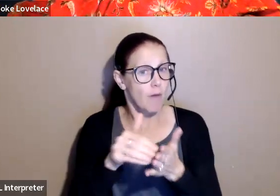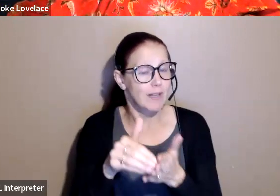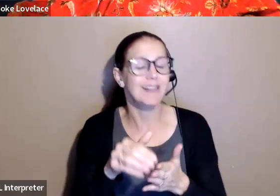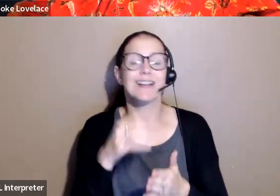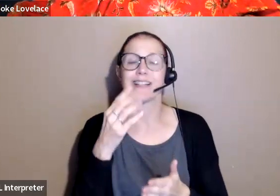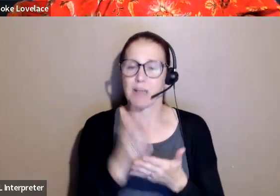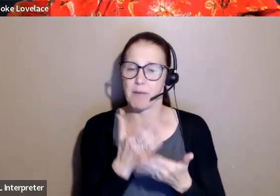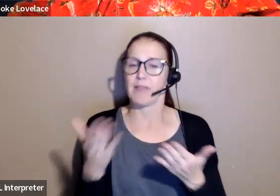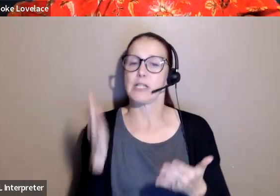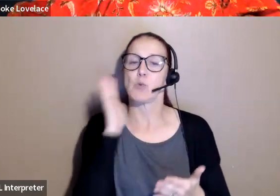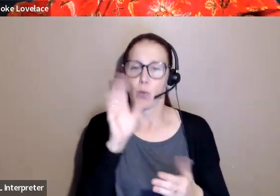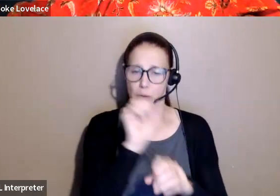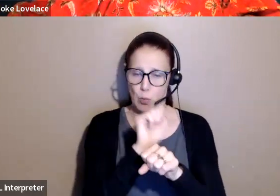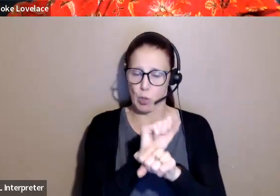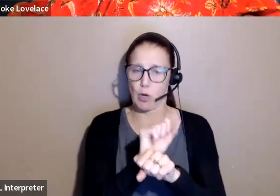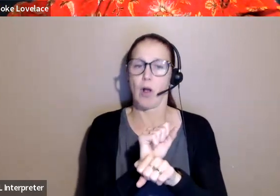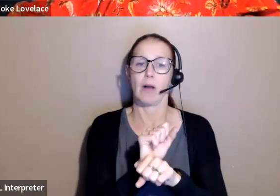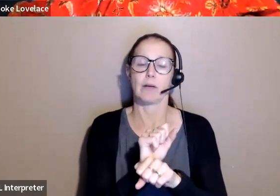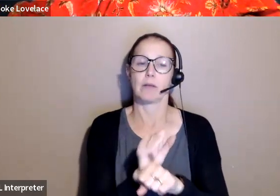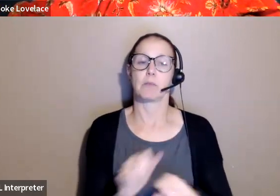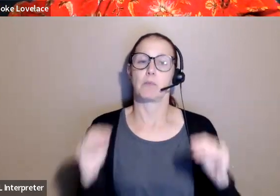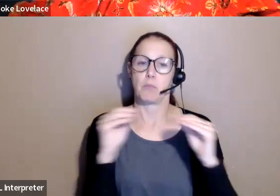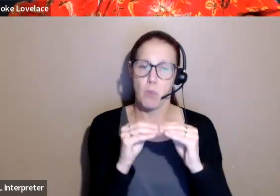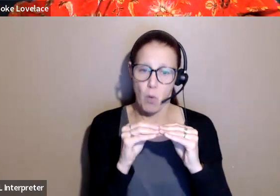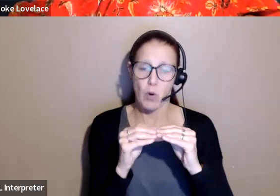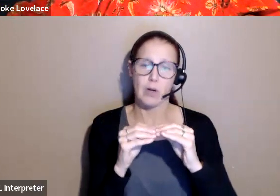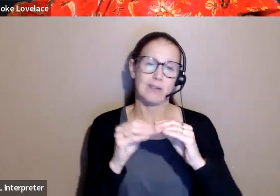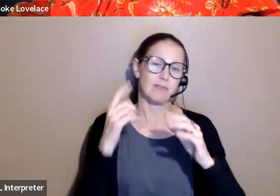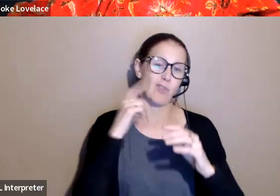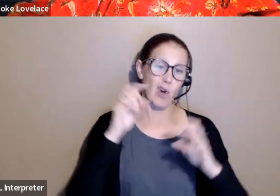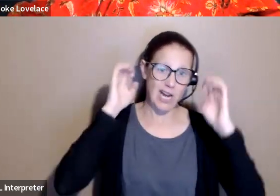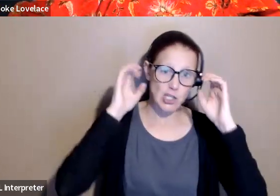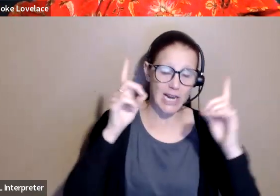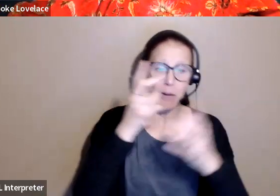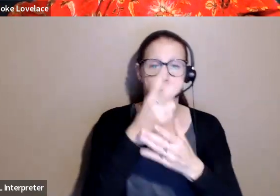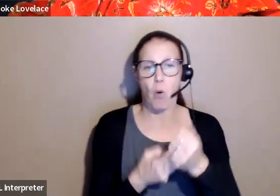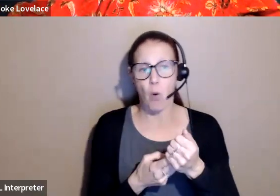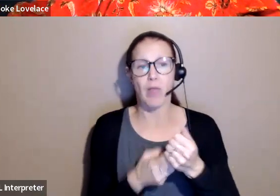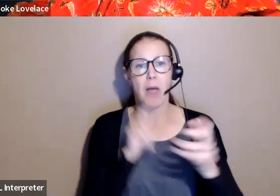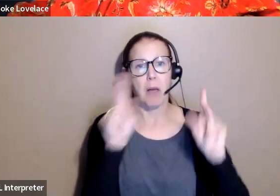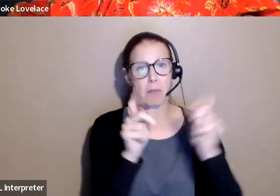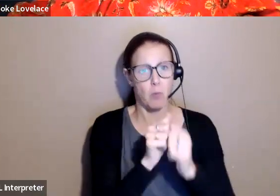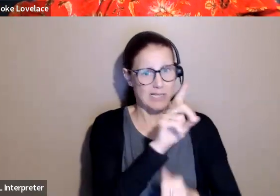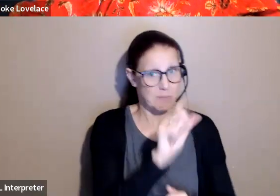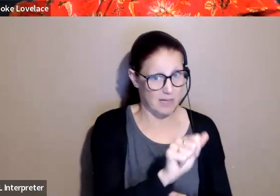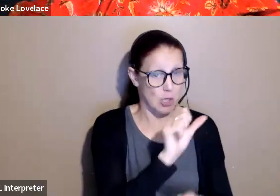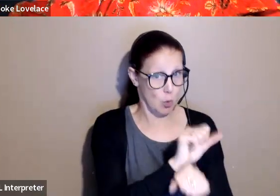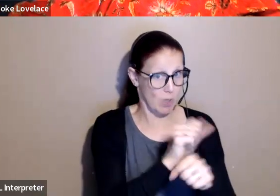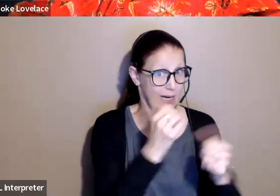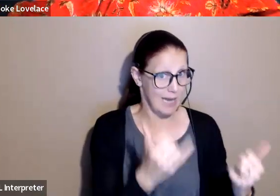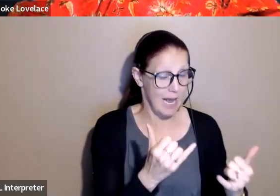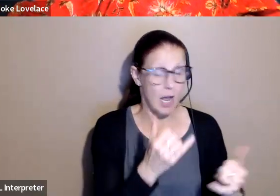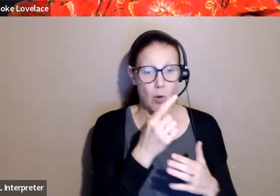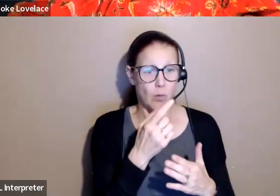also going to be working on more in educating both people with disabilities who are working and what